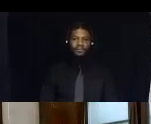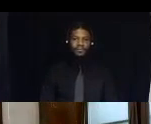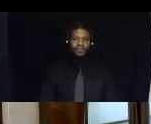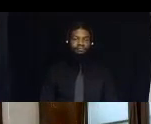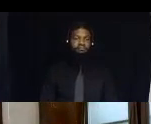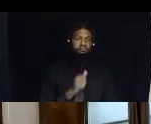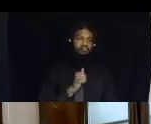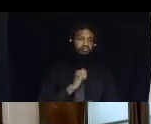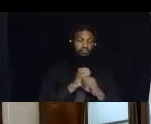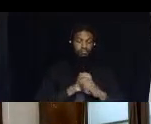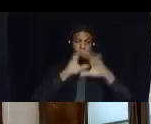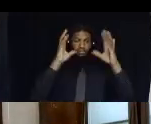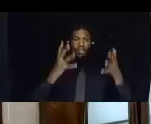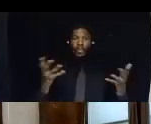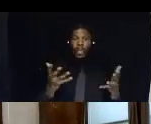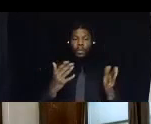repetition